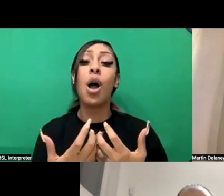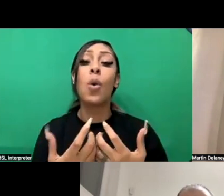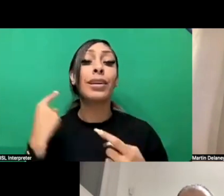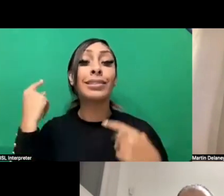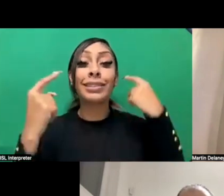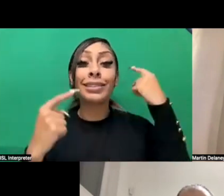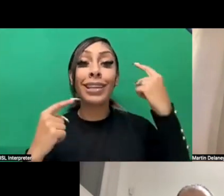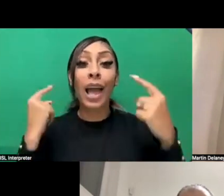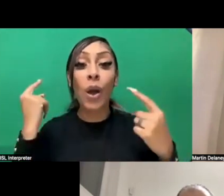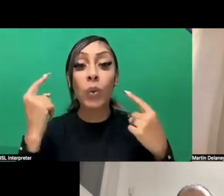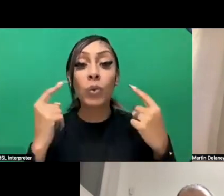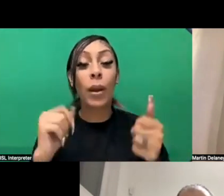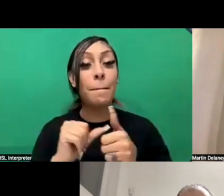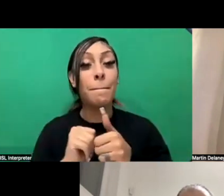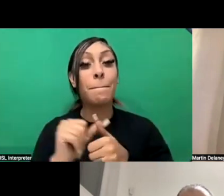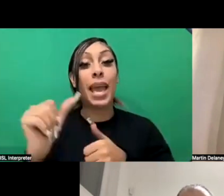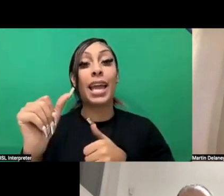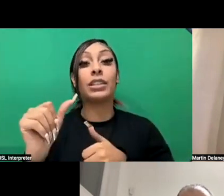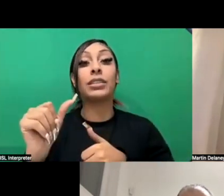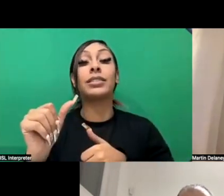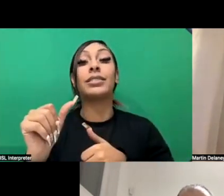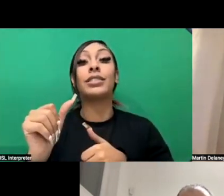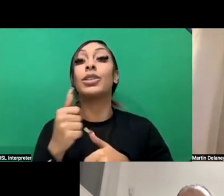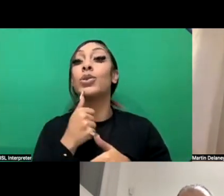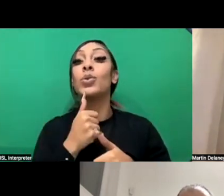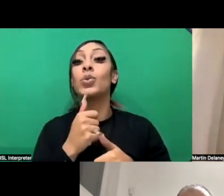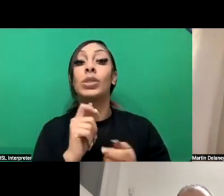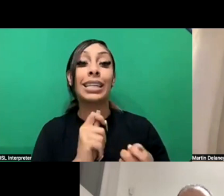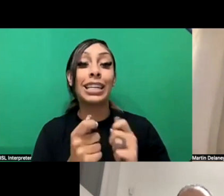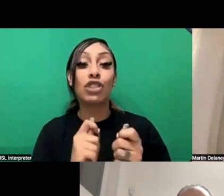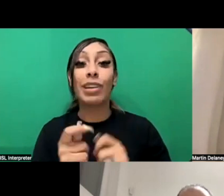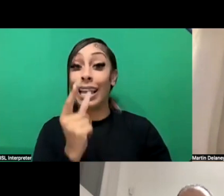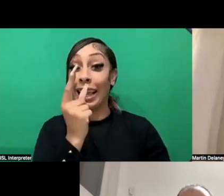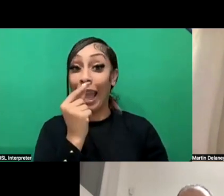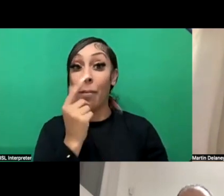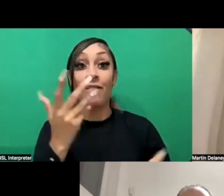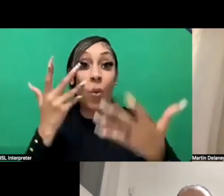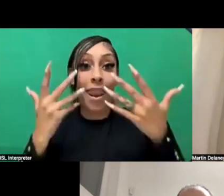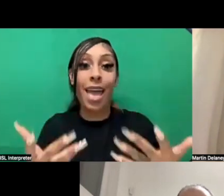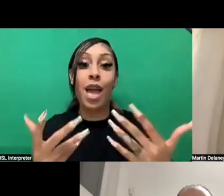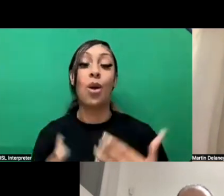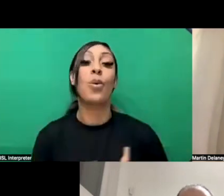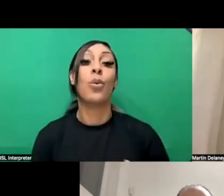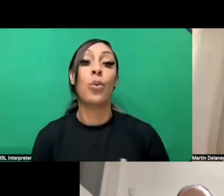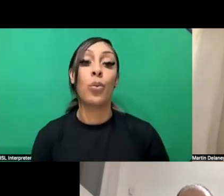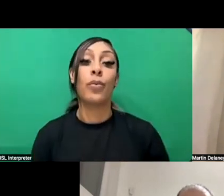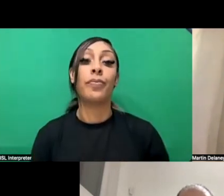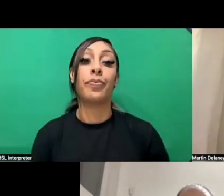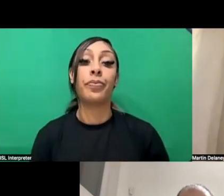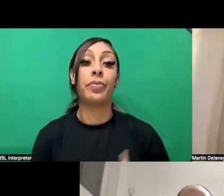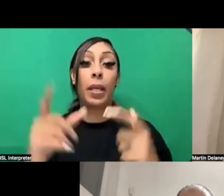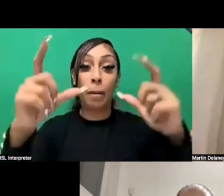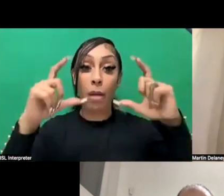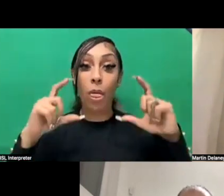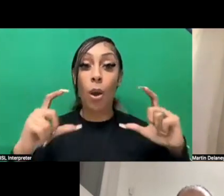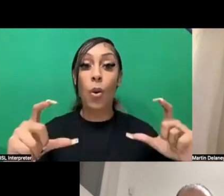sounds that best use LinnStrument's capabilities right now. And then below that, there's one that